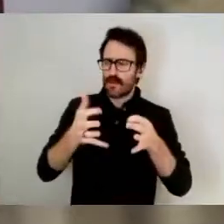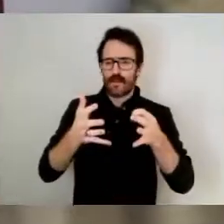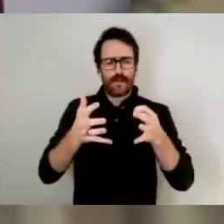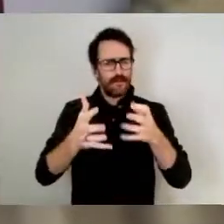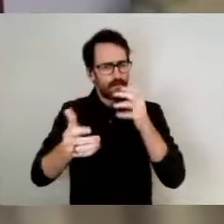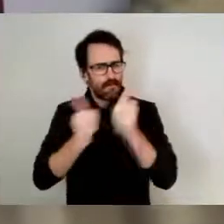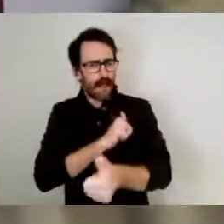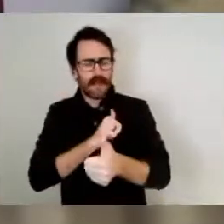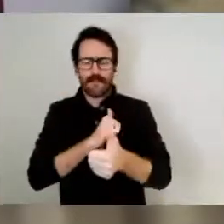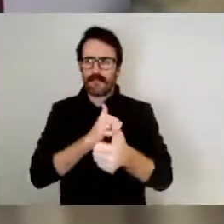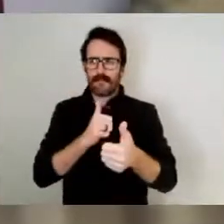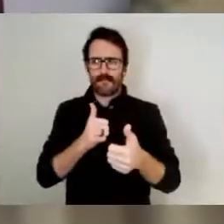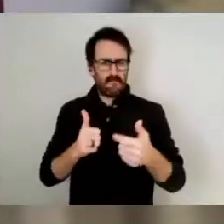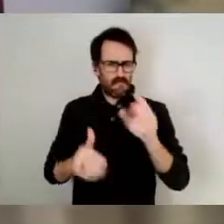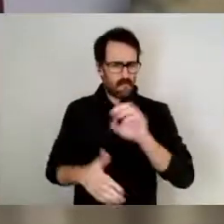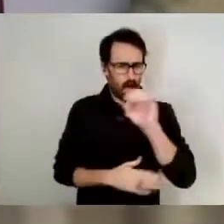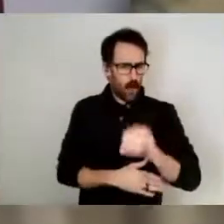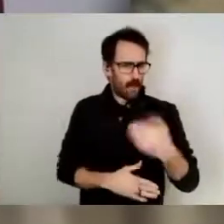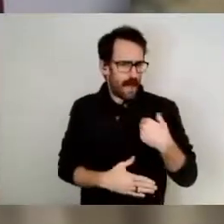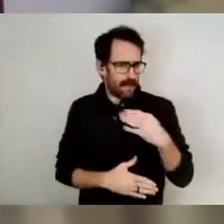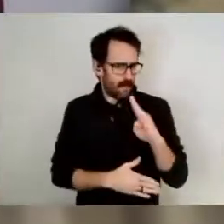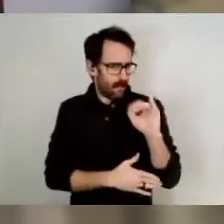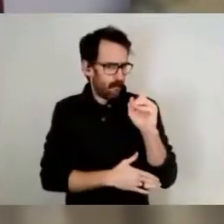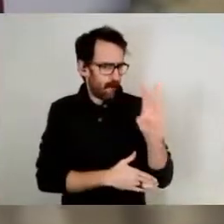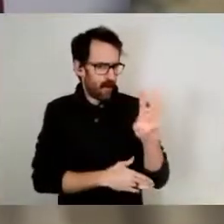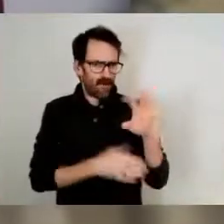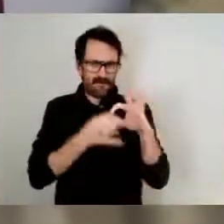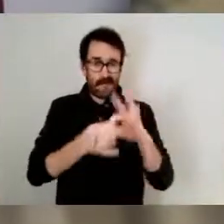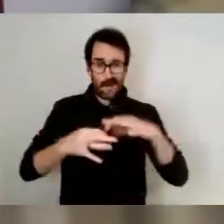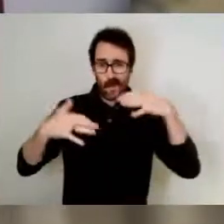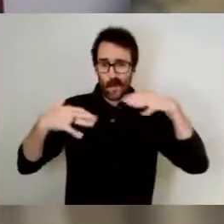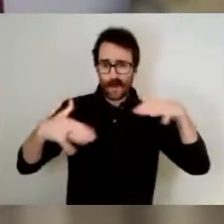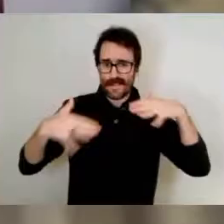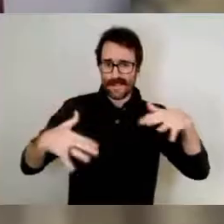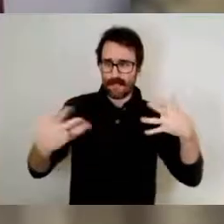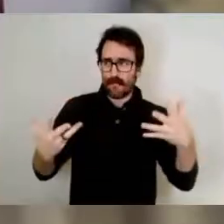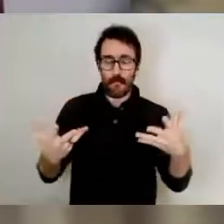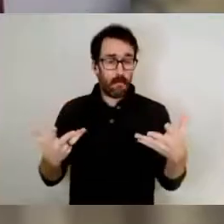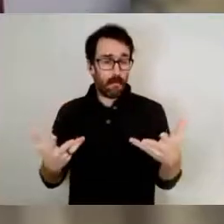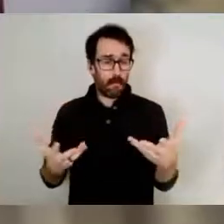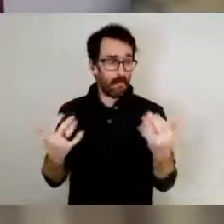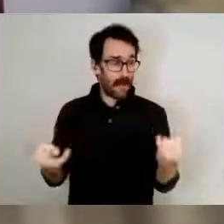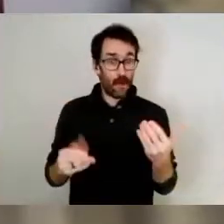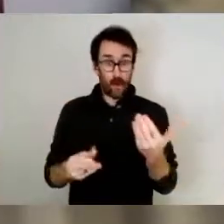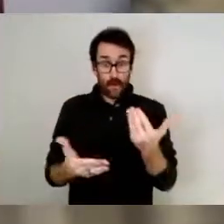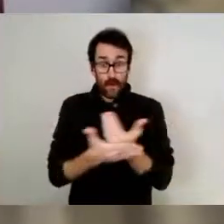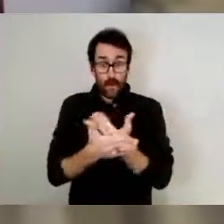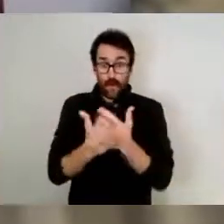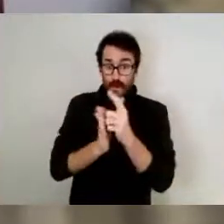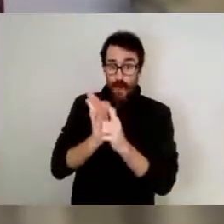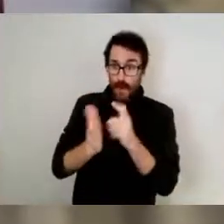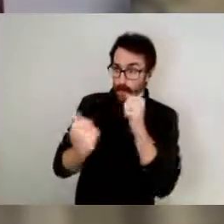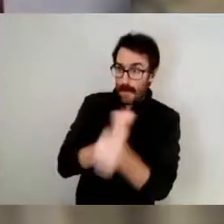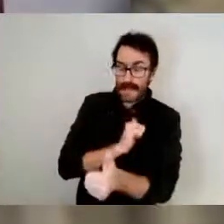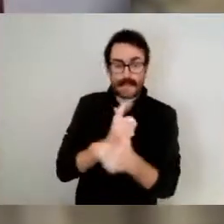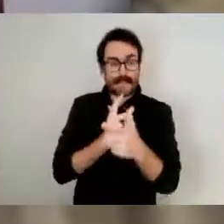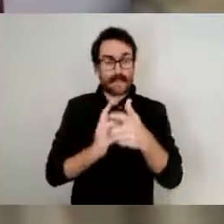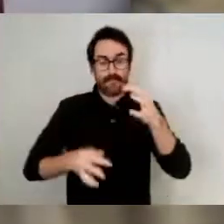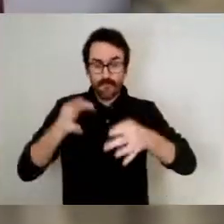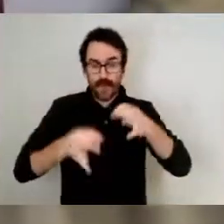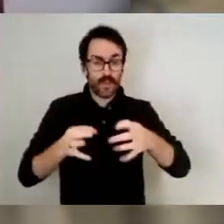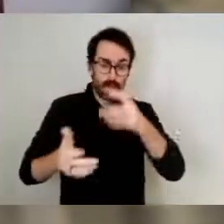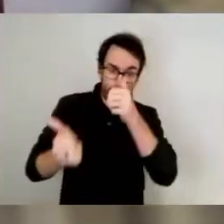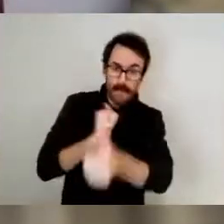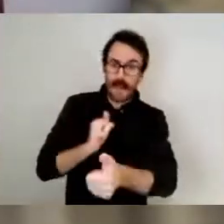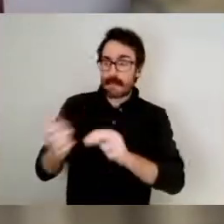make sure that we have a larger presence of foot officers in the area to have zero tolerance and enforce all the